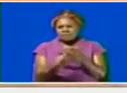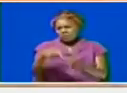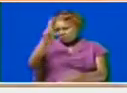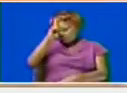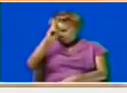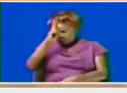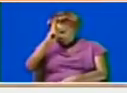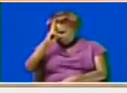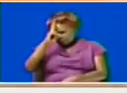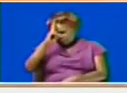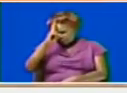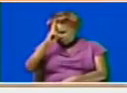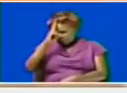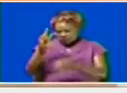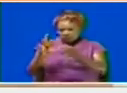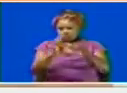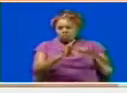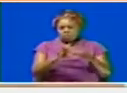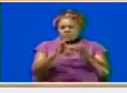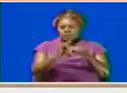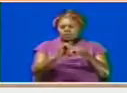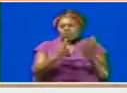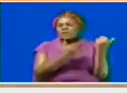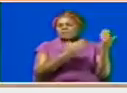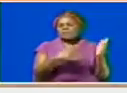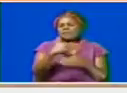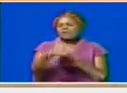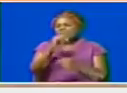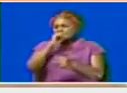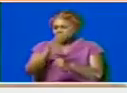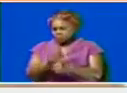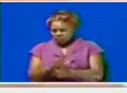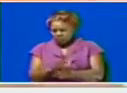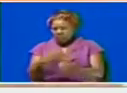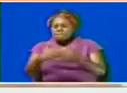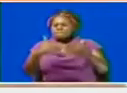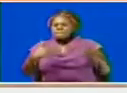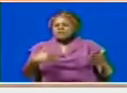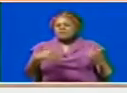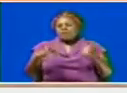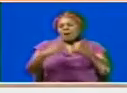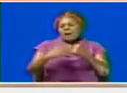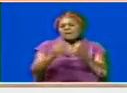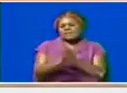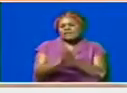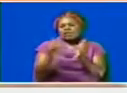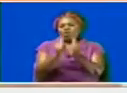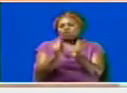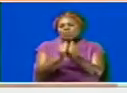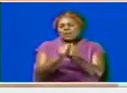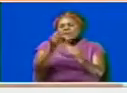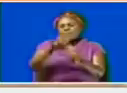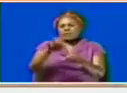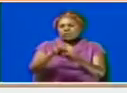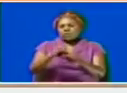policing. The coordination expected after all the assurances given prior to the August and October elections has been